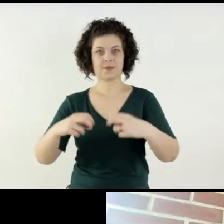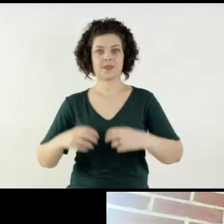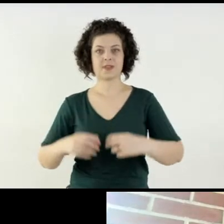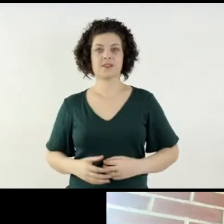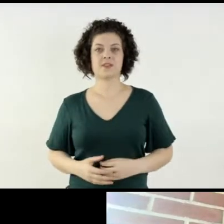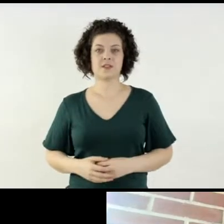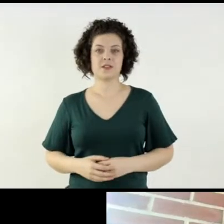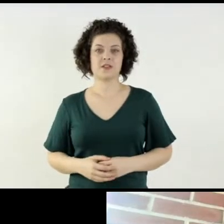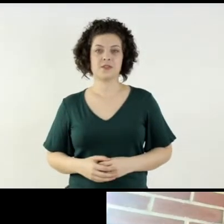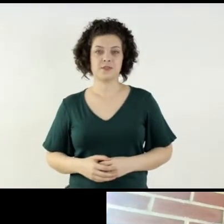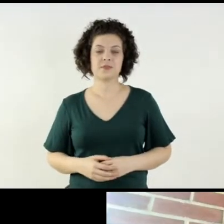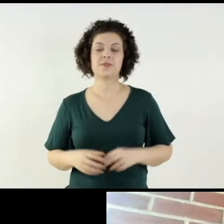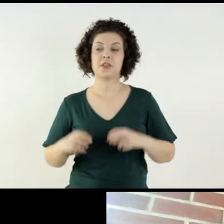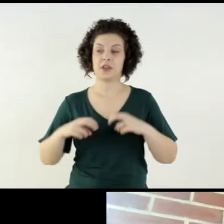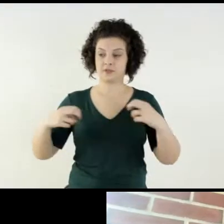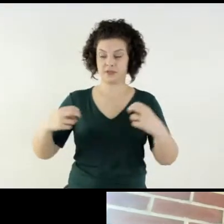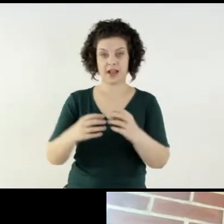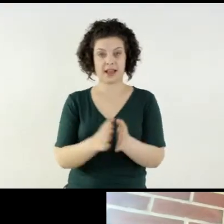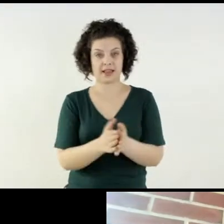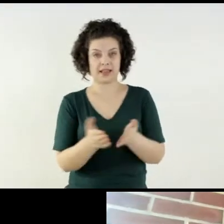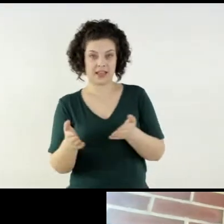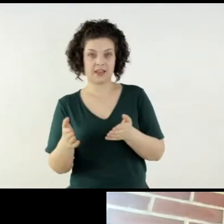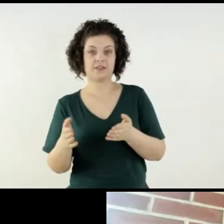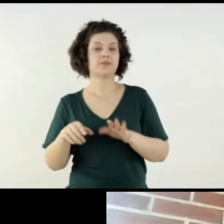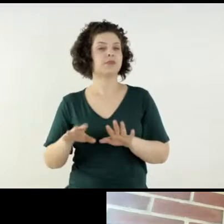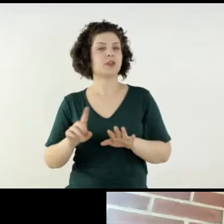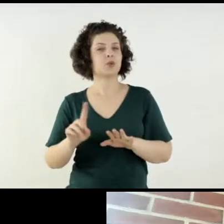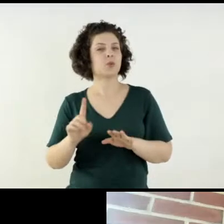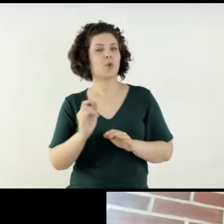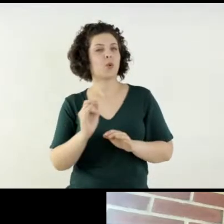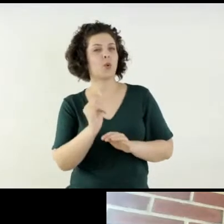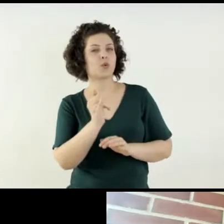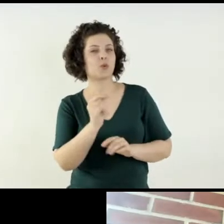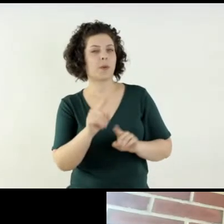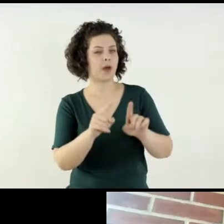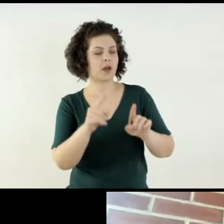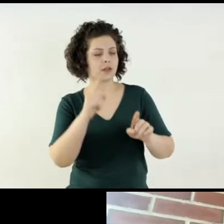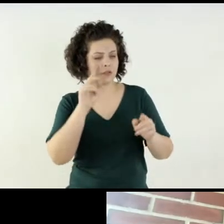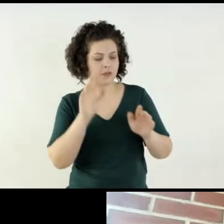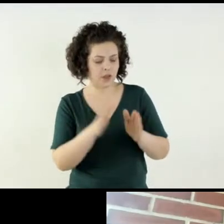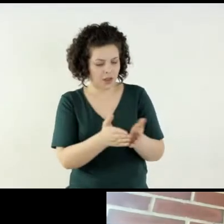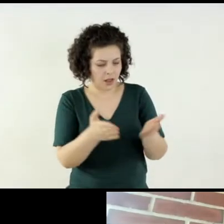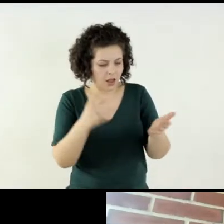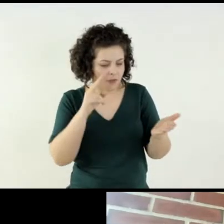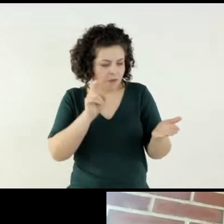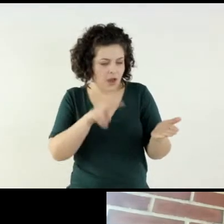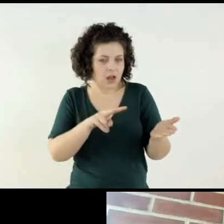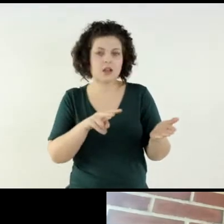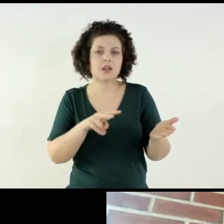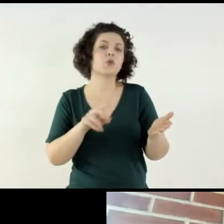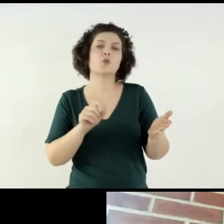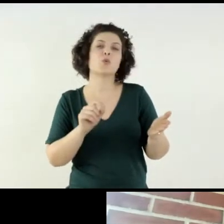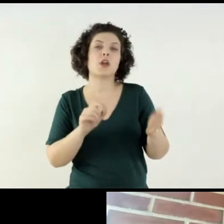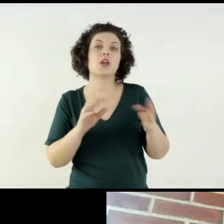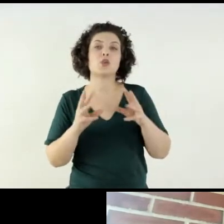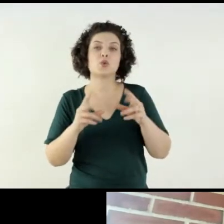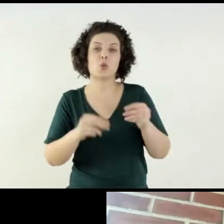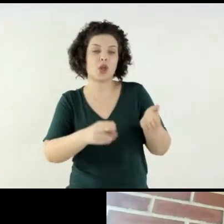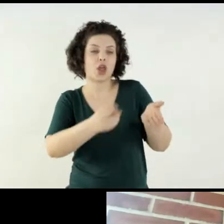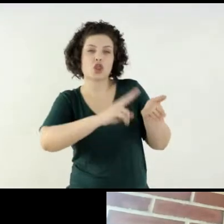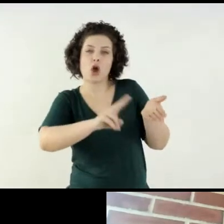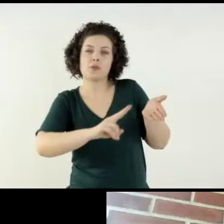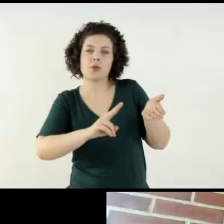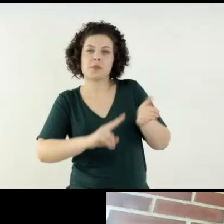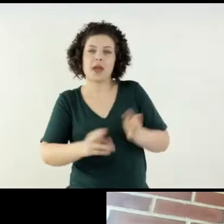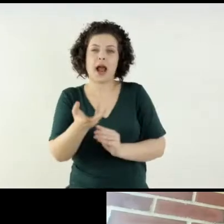You haven't mentioned, but if you look at the book, then you would see that all the artist credits are gathered on a